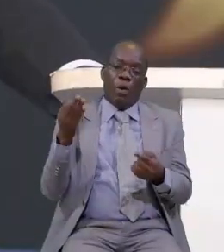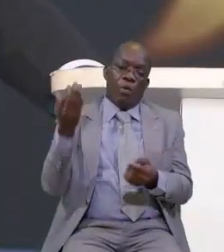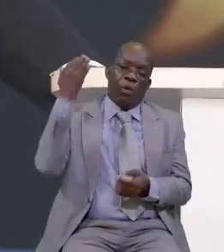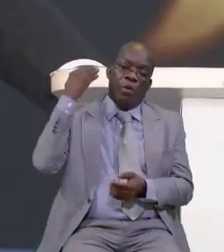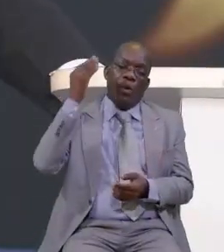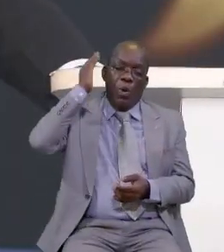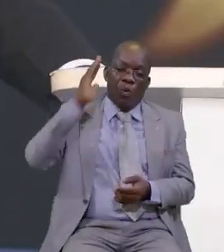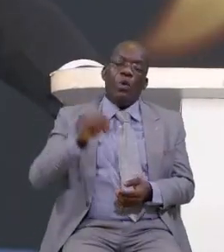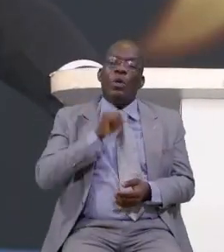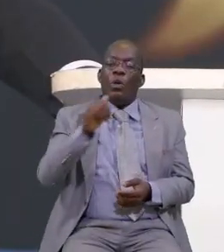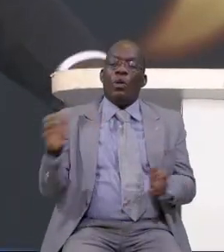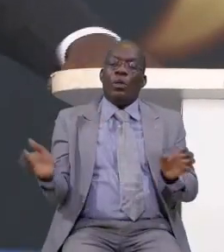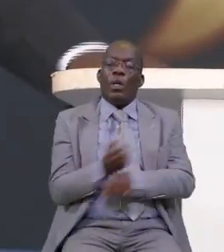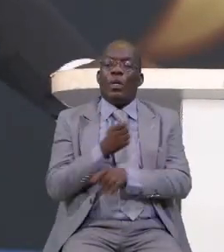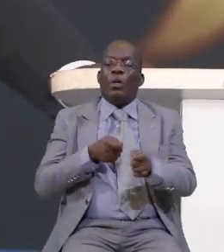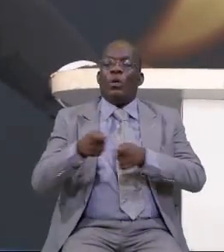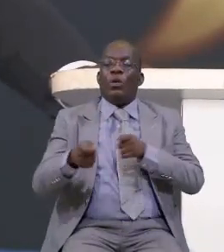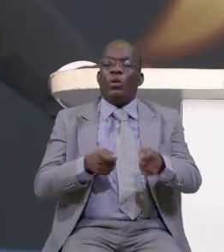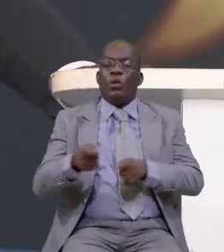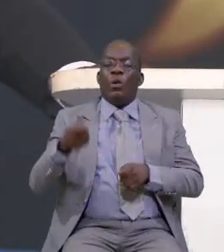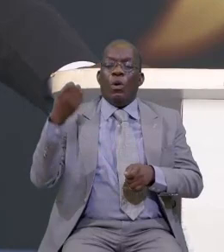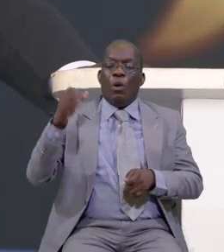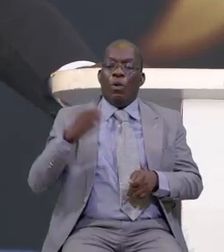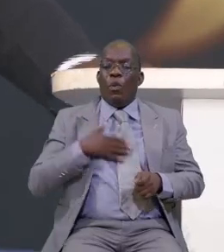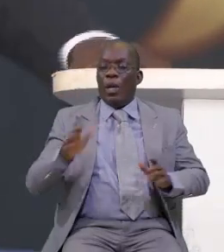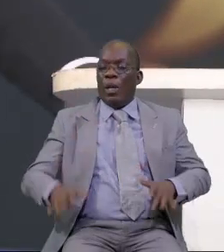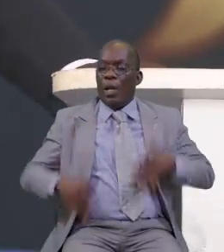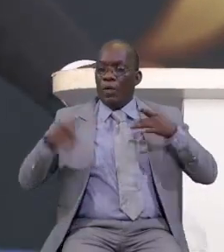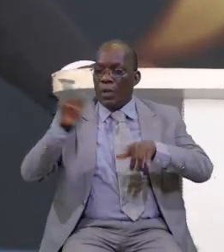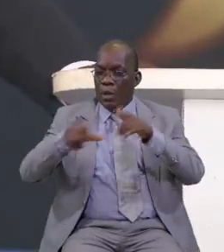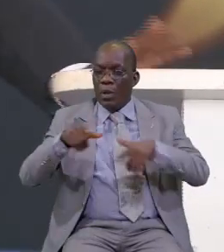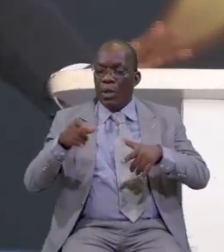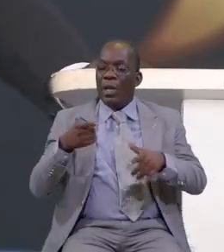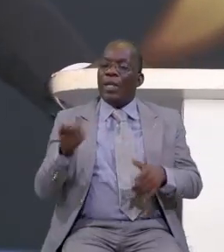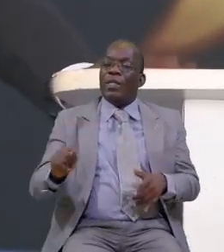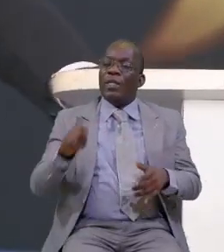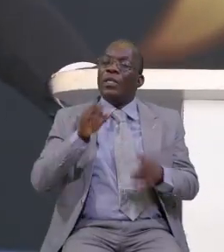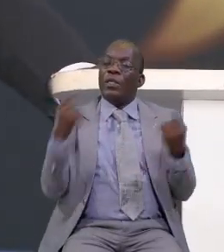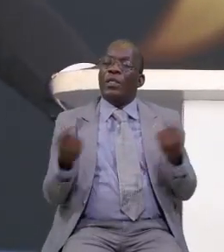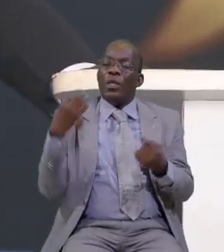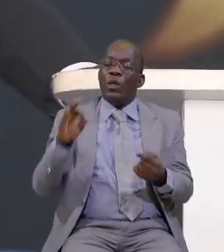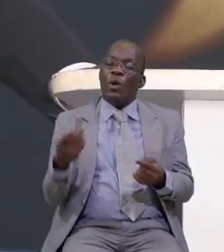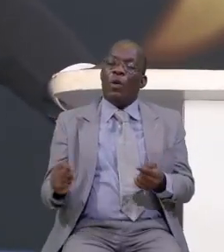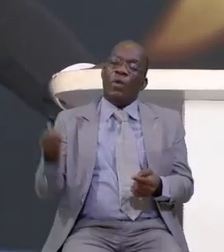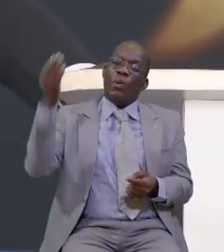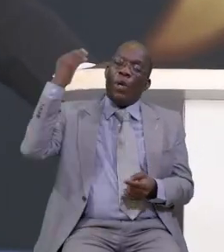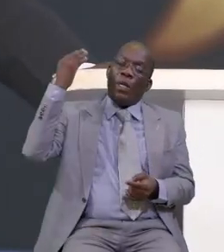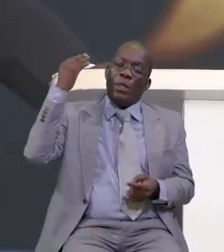take hold of my life. Say it for yourself. The sin of the